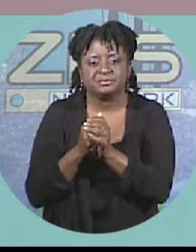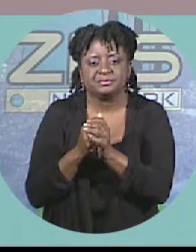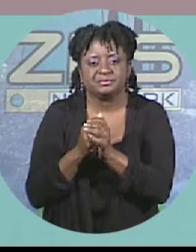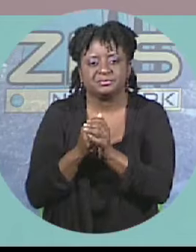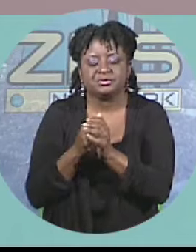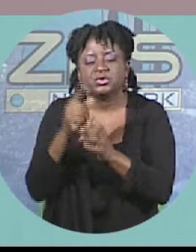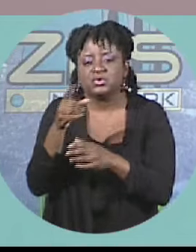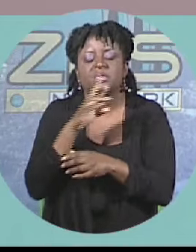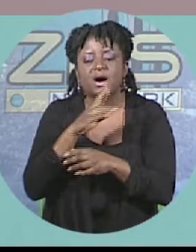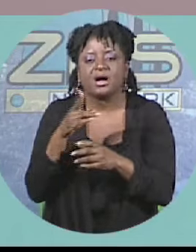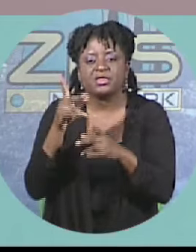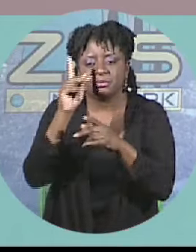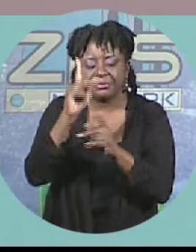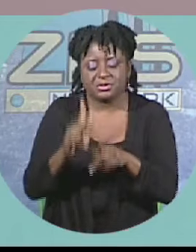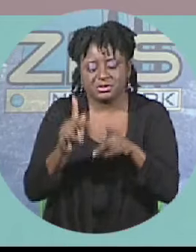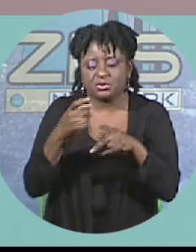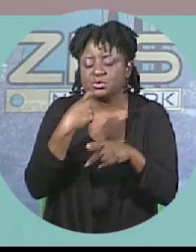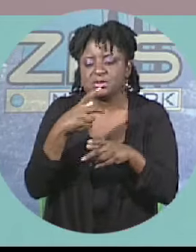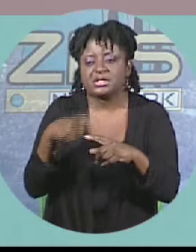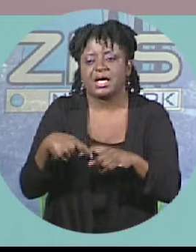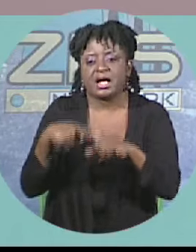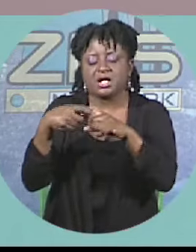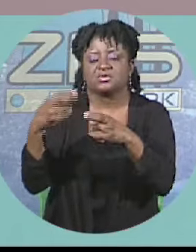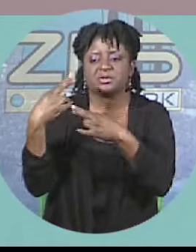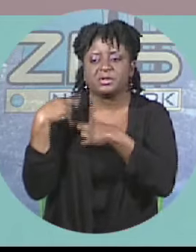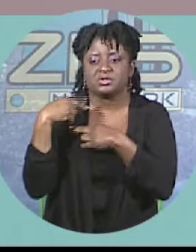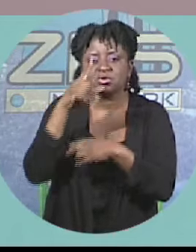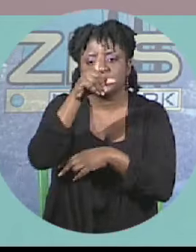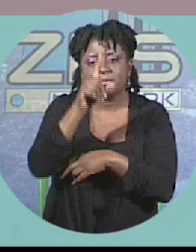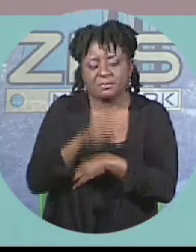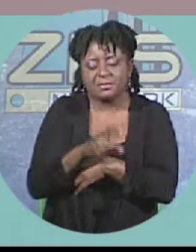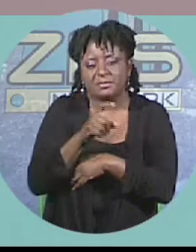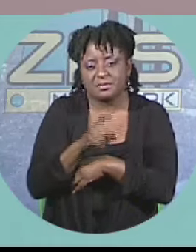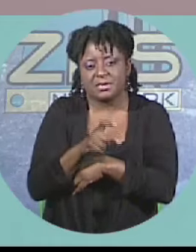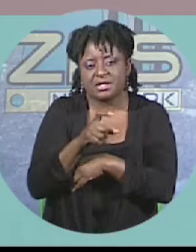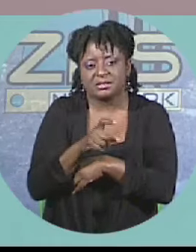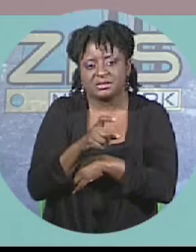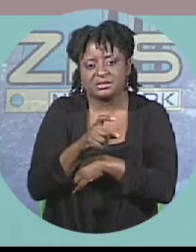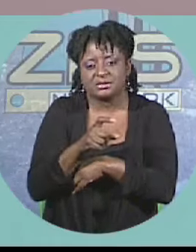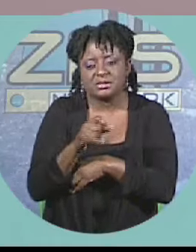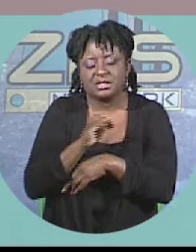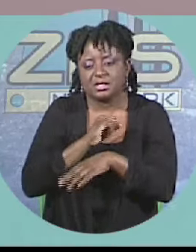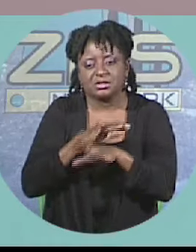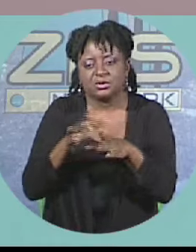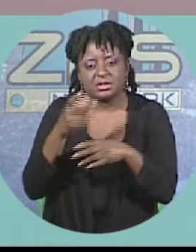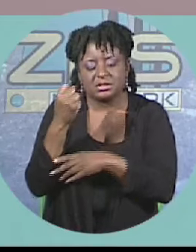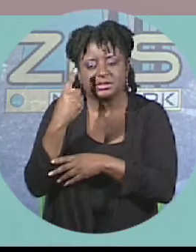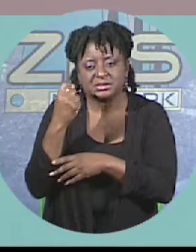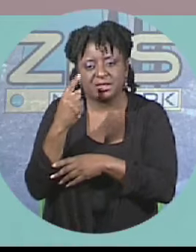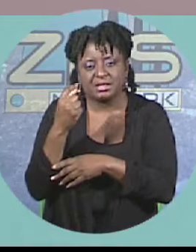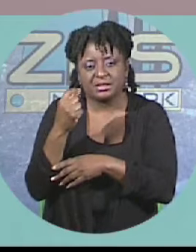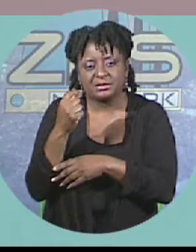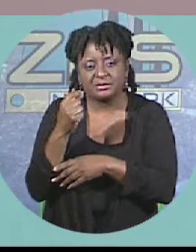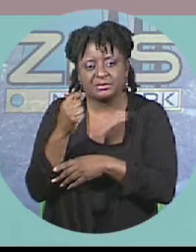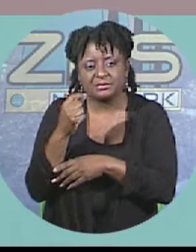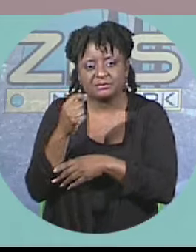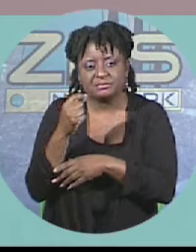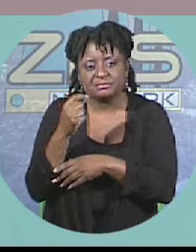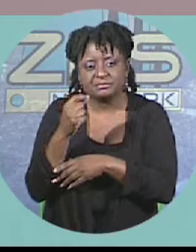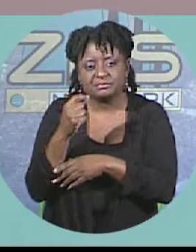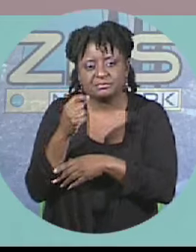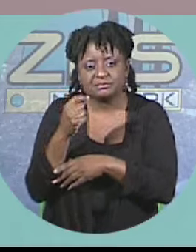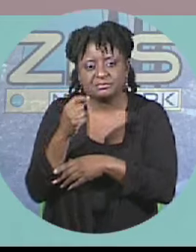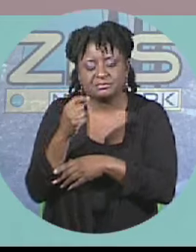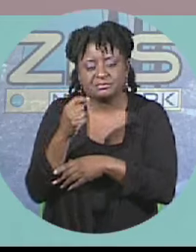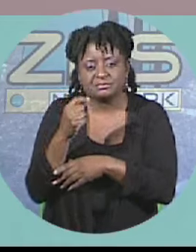the one who are ultimately held responsible. Okay. Yeah, so you have to, I don't know who signed that, but it certainly wasn't Dionisio J.D. Aguilar, because my signature